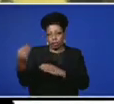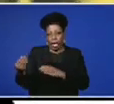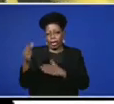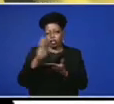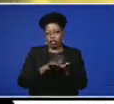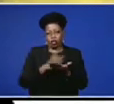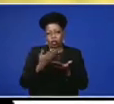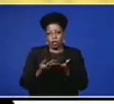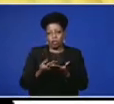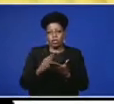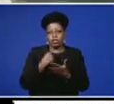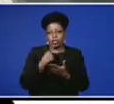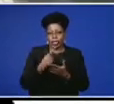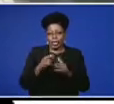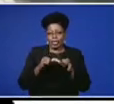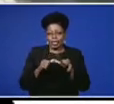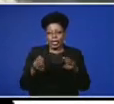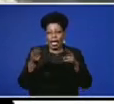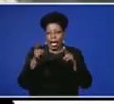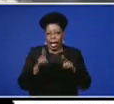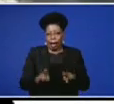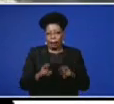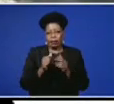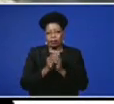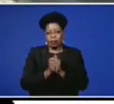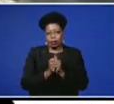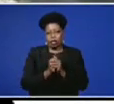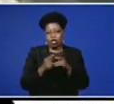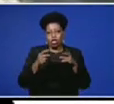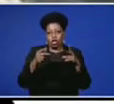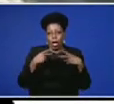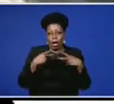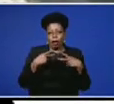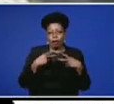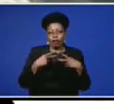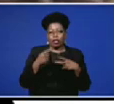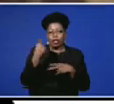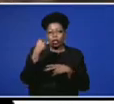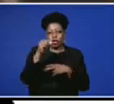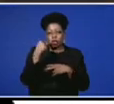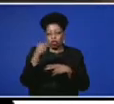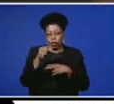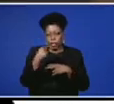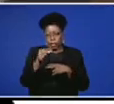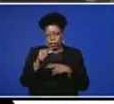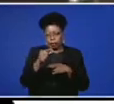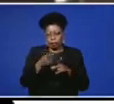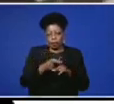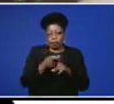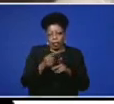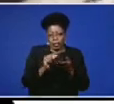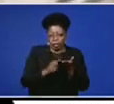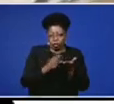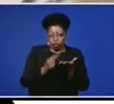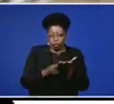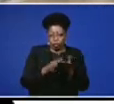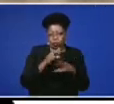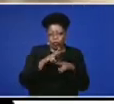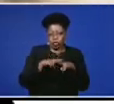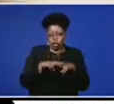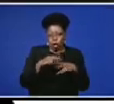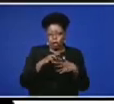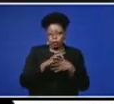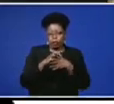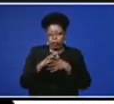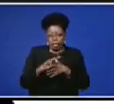says still exists. The peas and grits, the green peas and grits, the dissolved beef in it, and